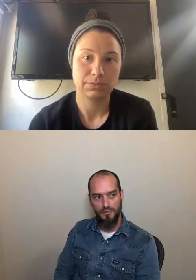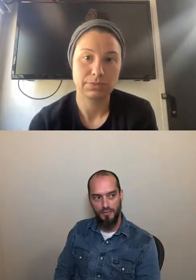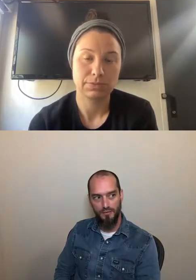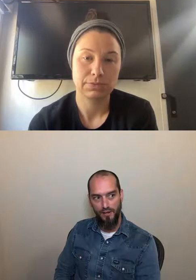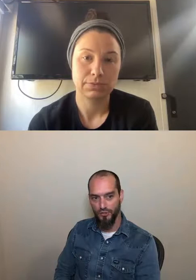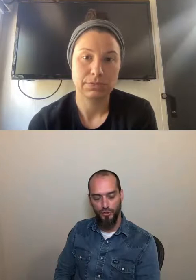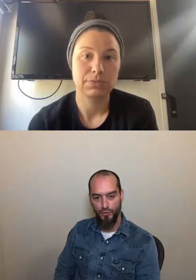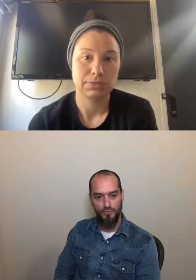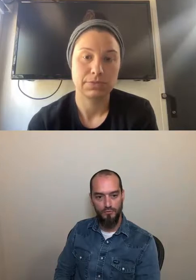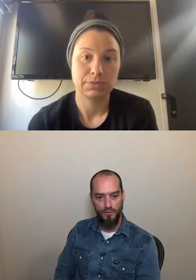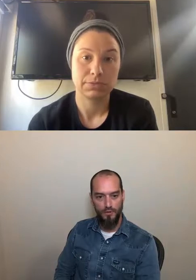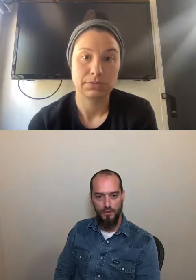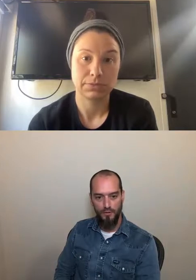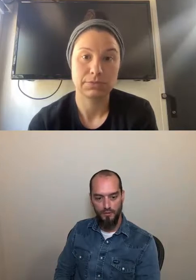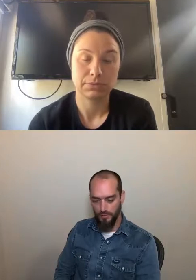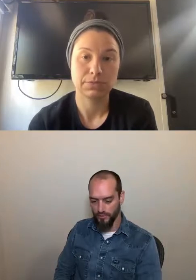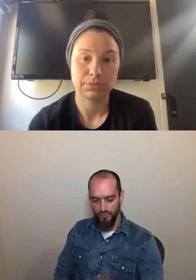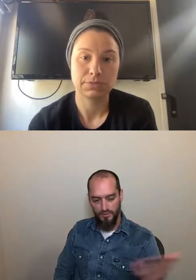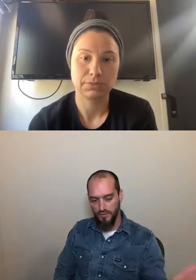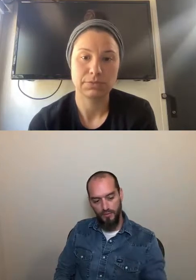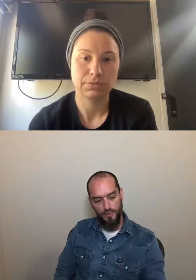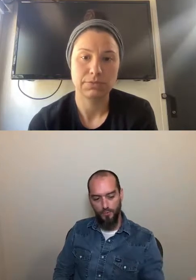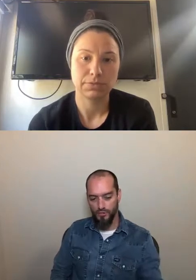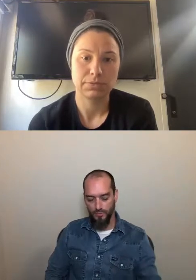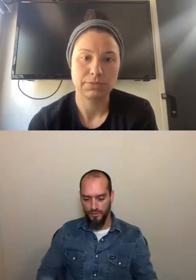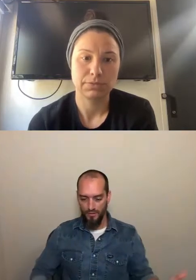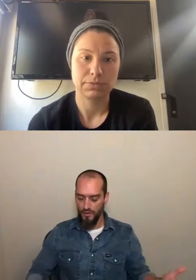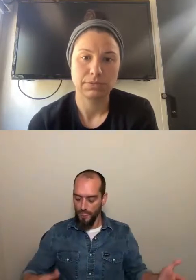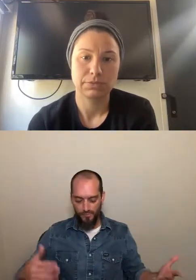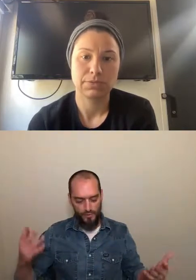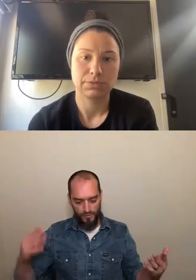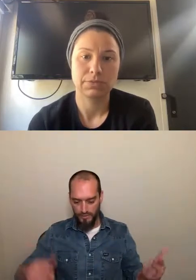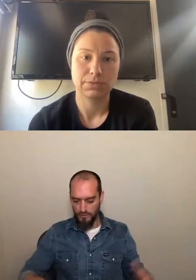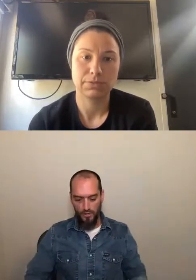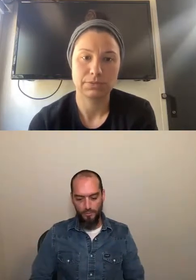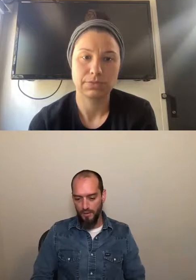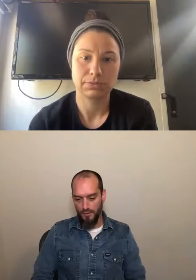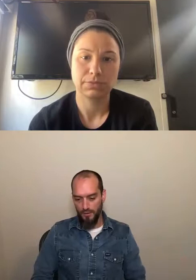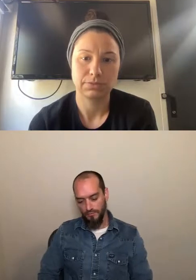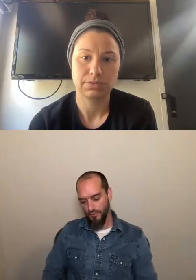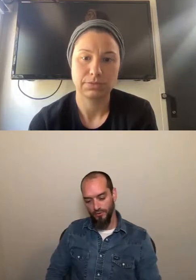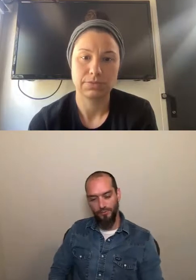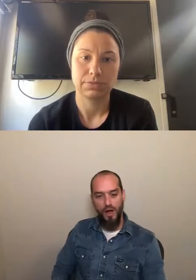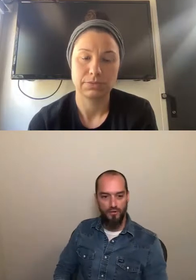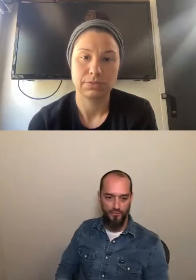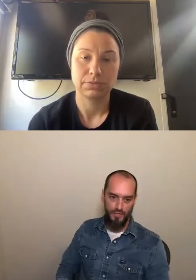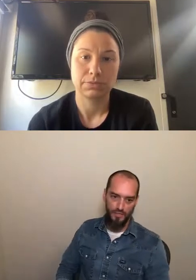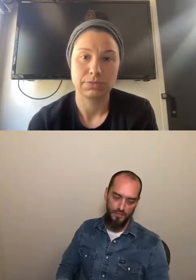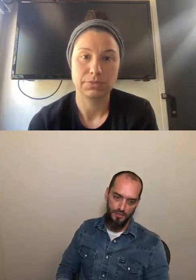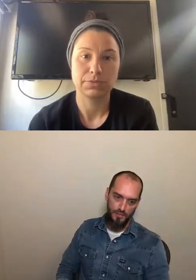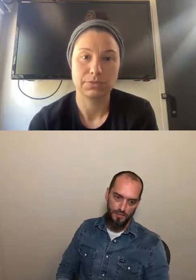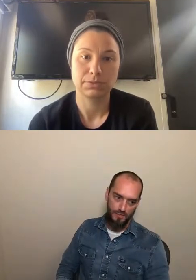what they are to do. They briefly tell you about a moisture meter, briefly talk about, you know,